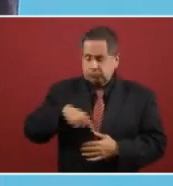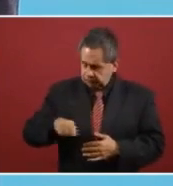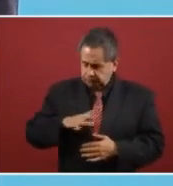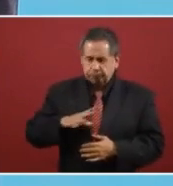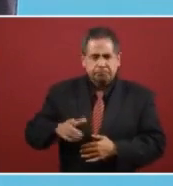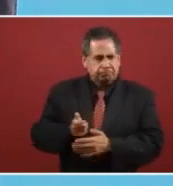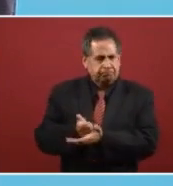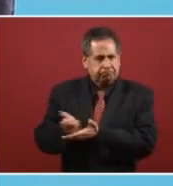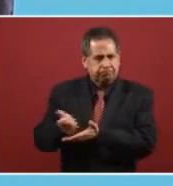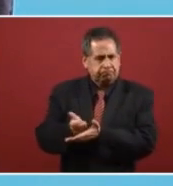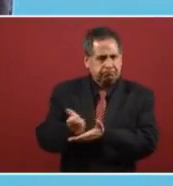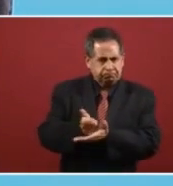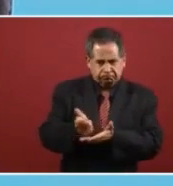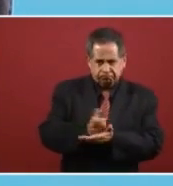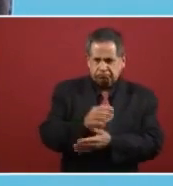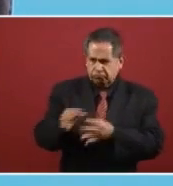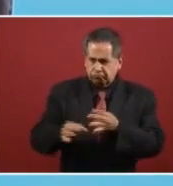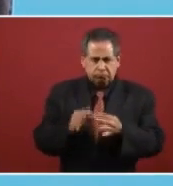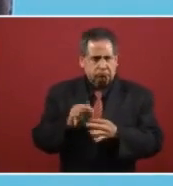will receive